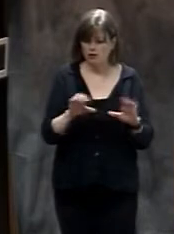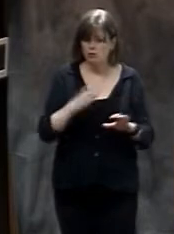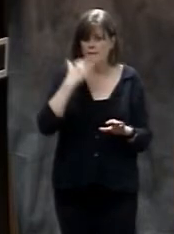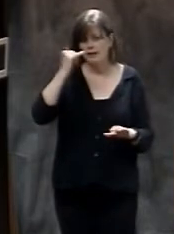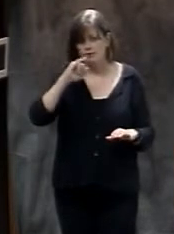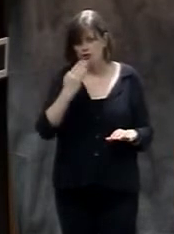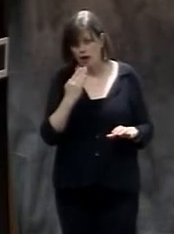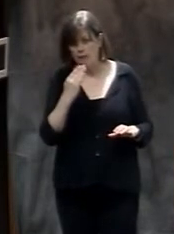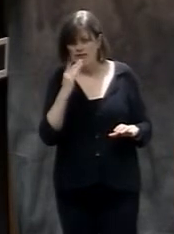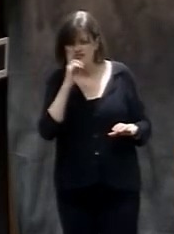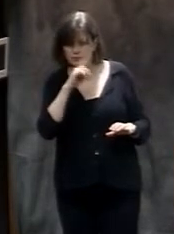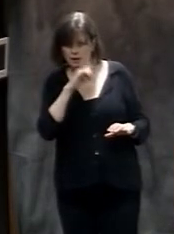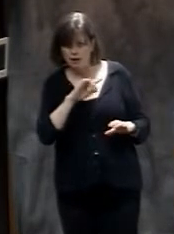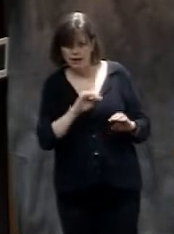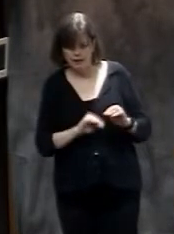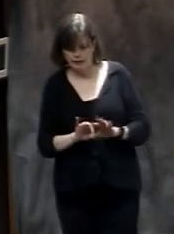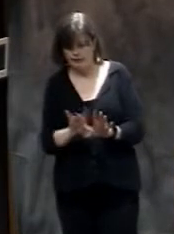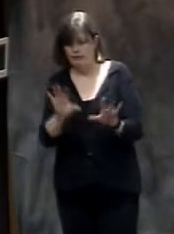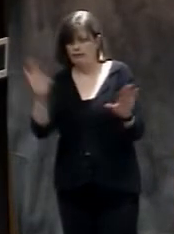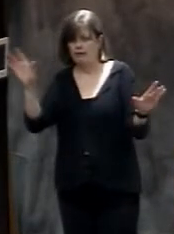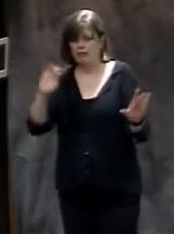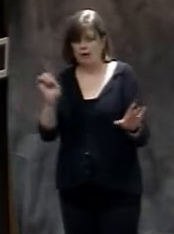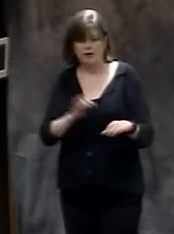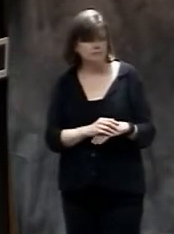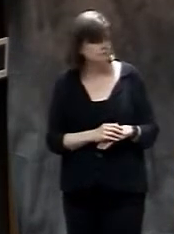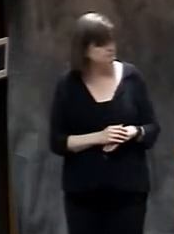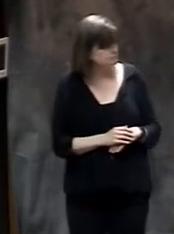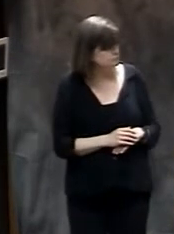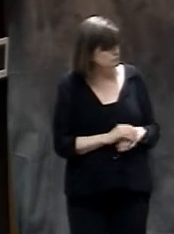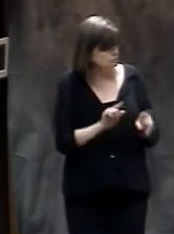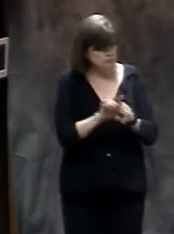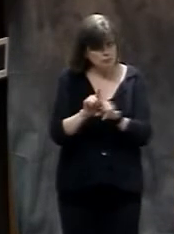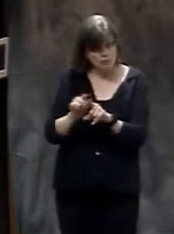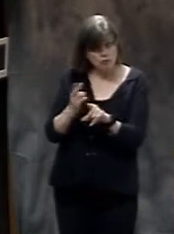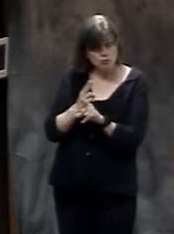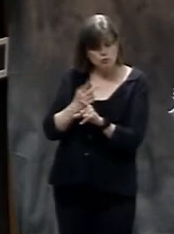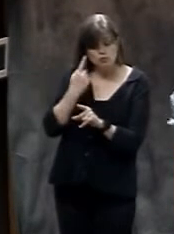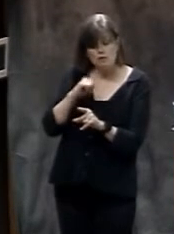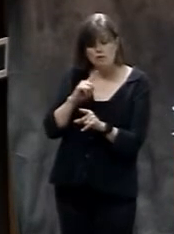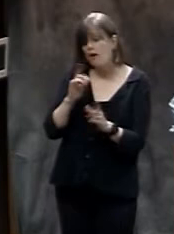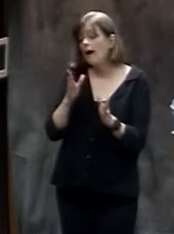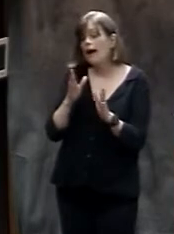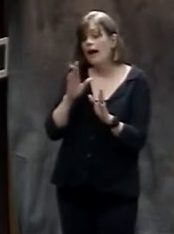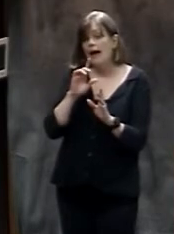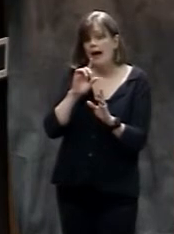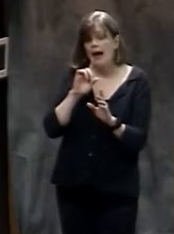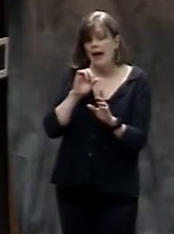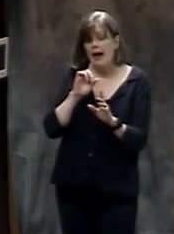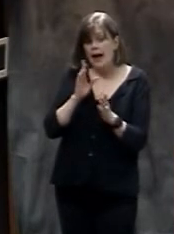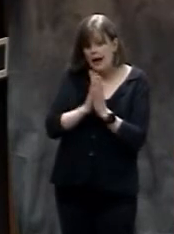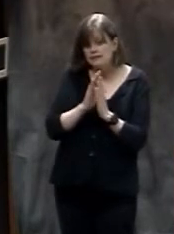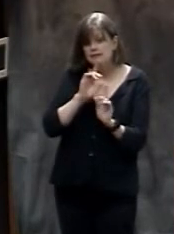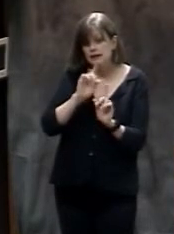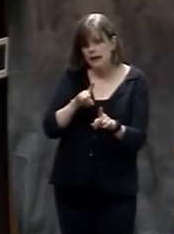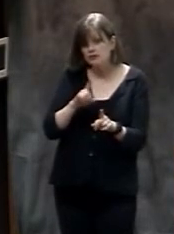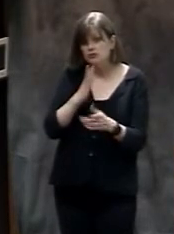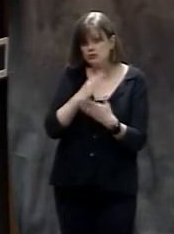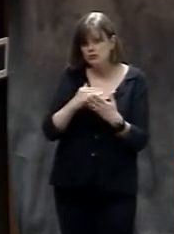We can also use it to answer some kind of really weird hypothetical questions, and this is one of those. Here we